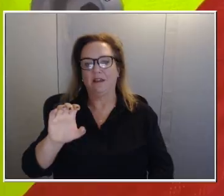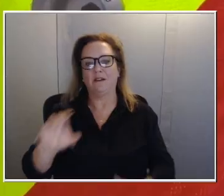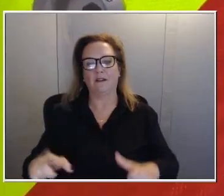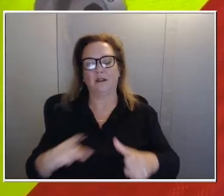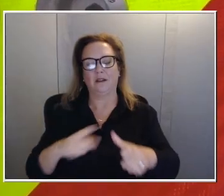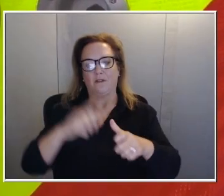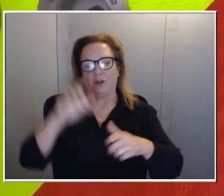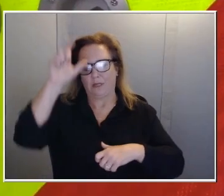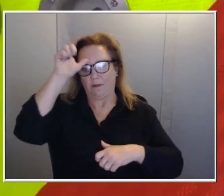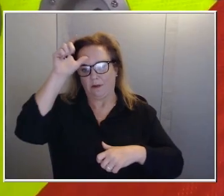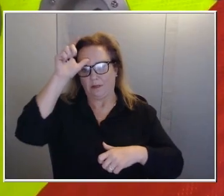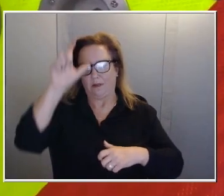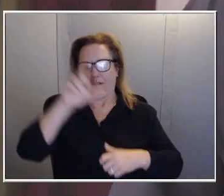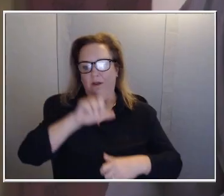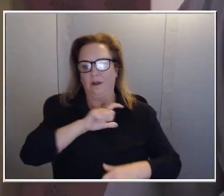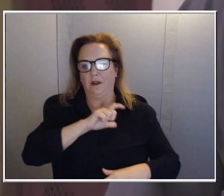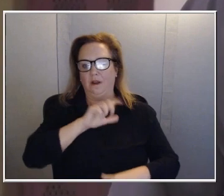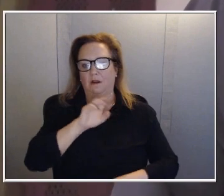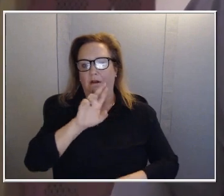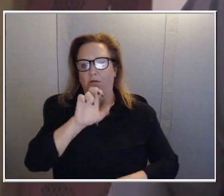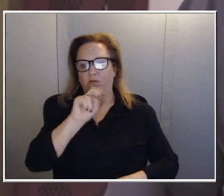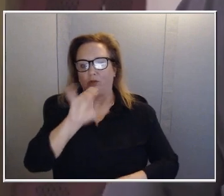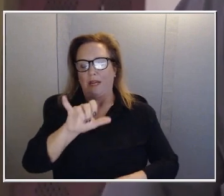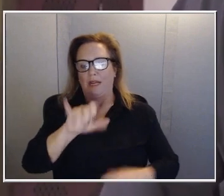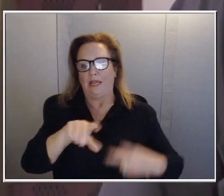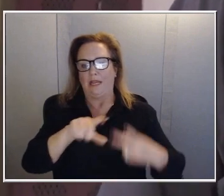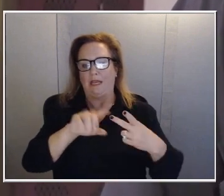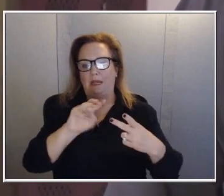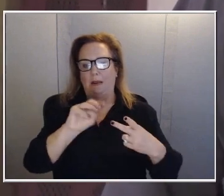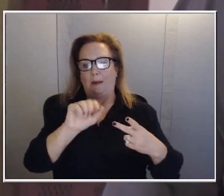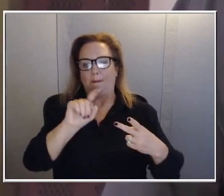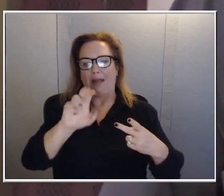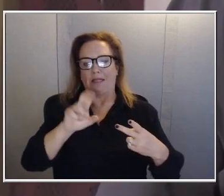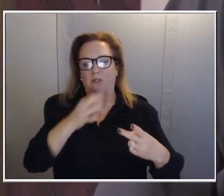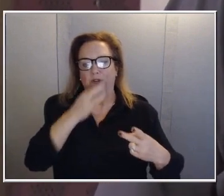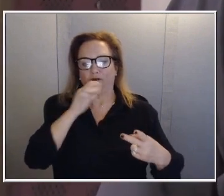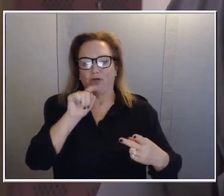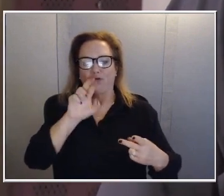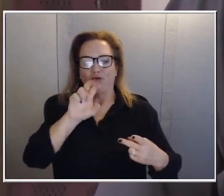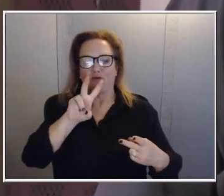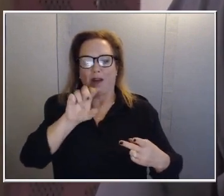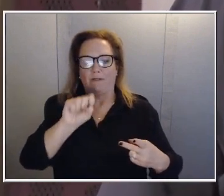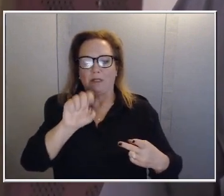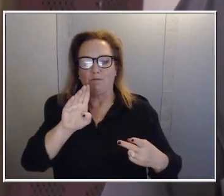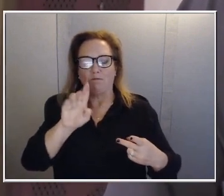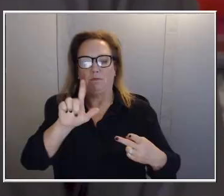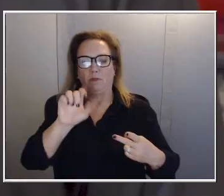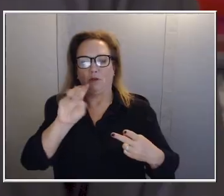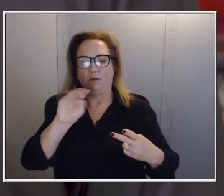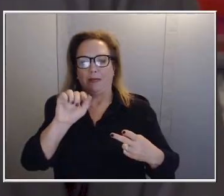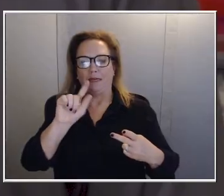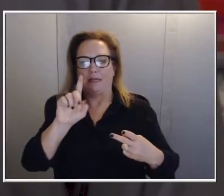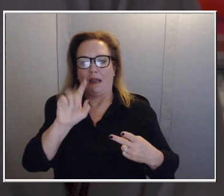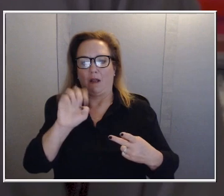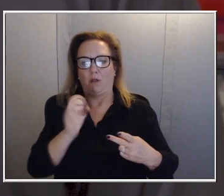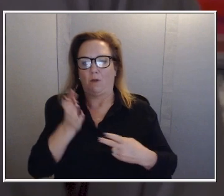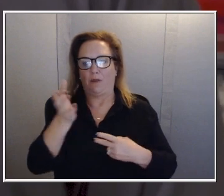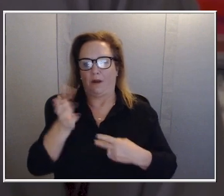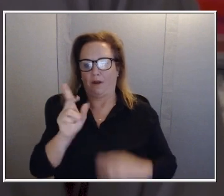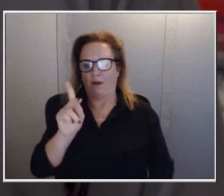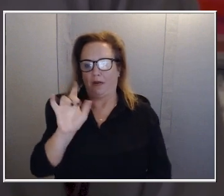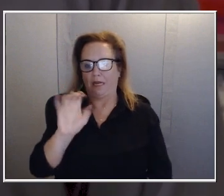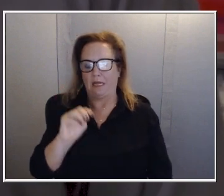including firefighter Brittany Youngquist and master firefighter Travis Bloomingdale, were there. Kim was down on